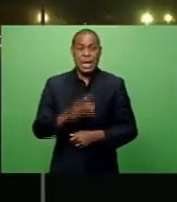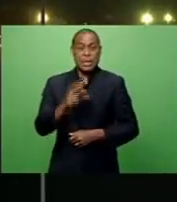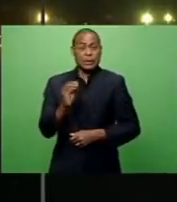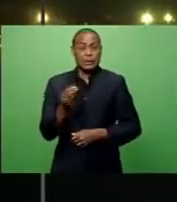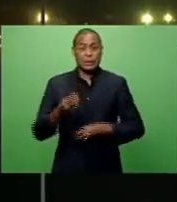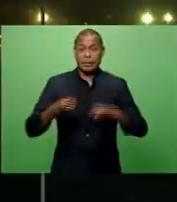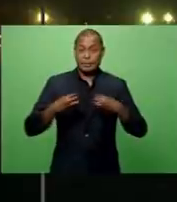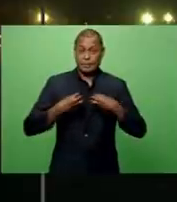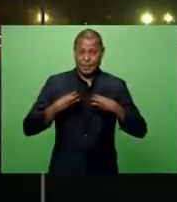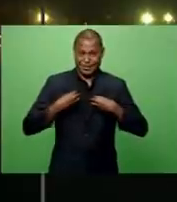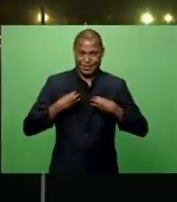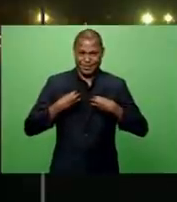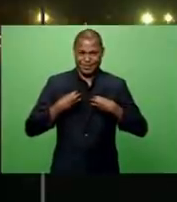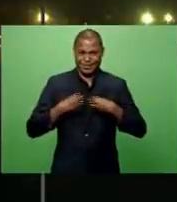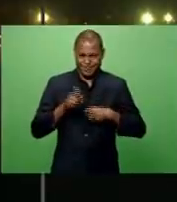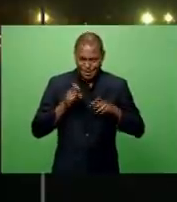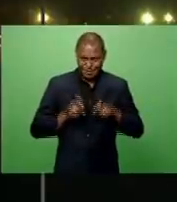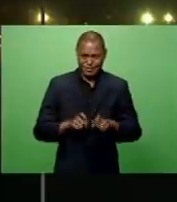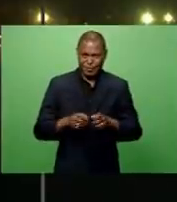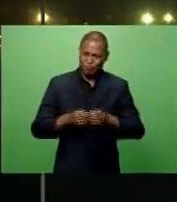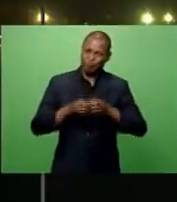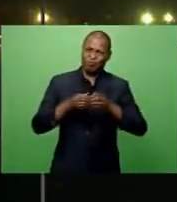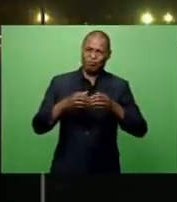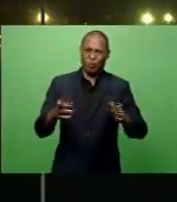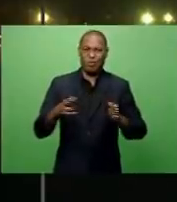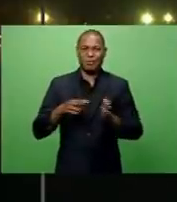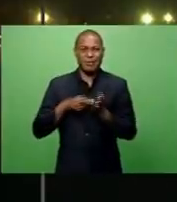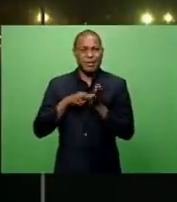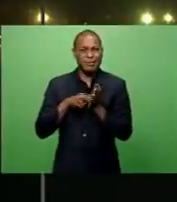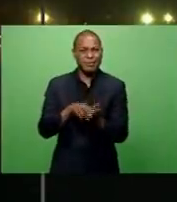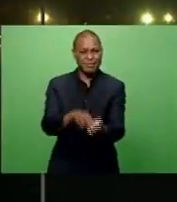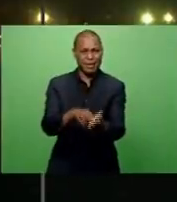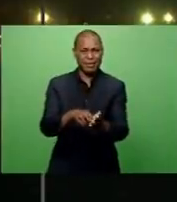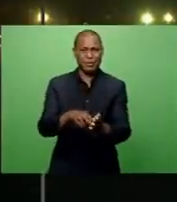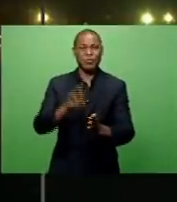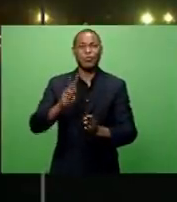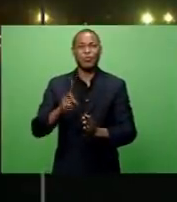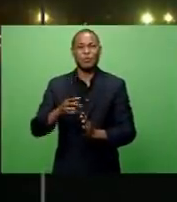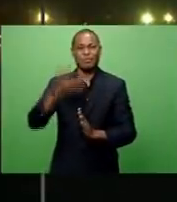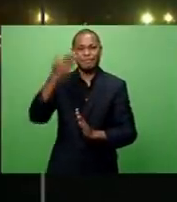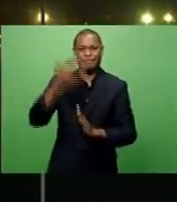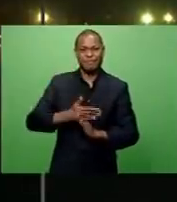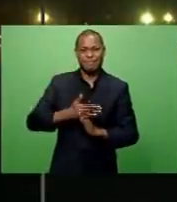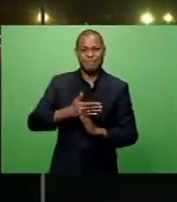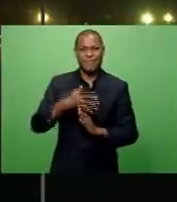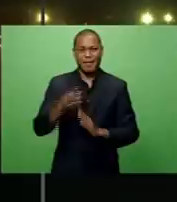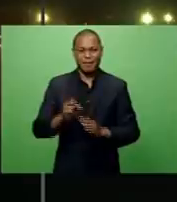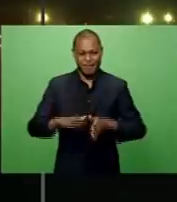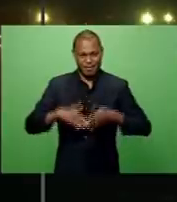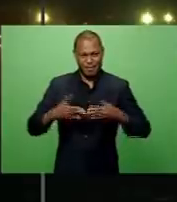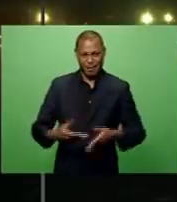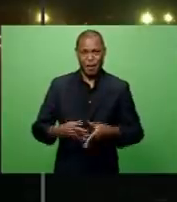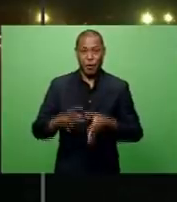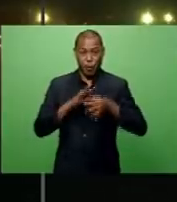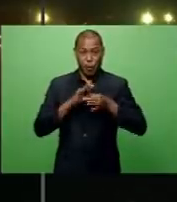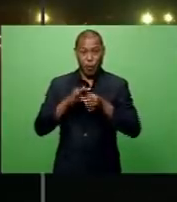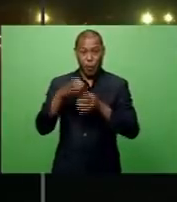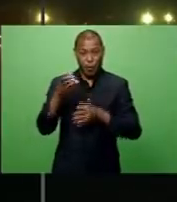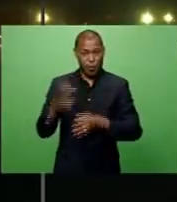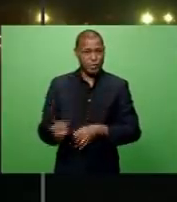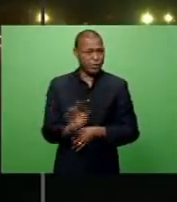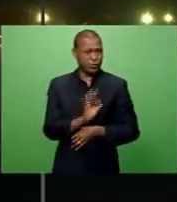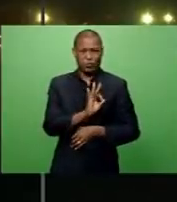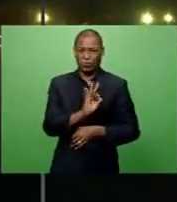remain open at Port Denarau in Nandi, despite borders being closed for almost a year now. Owners who are still operating aren't giving